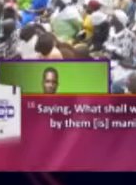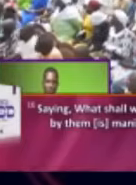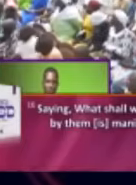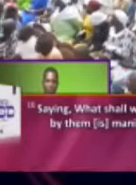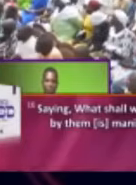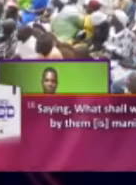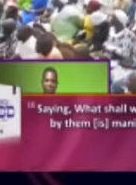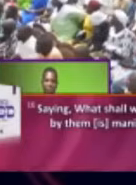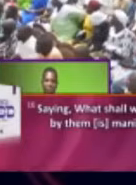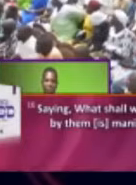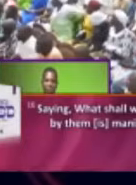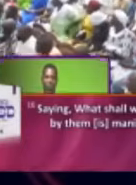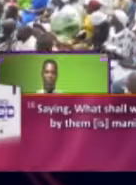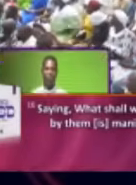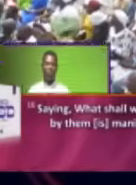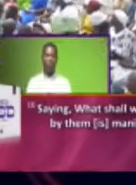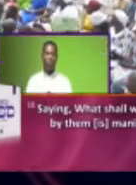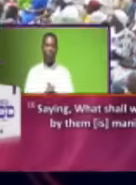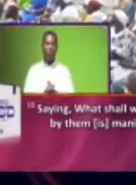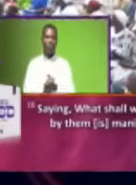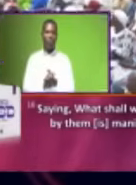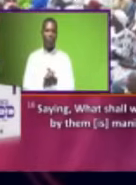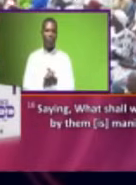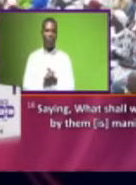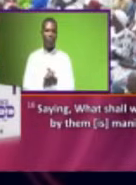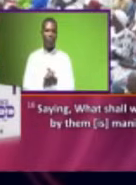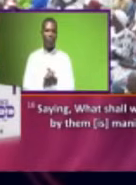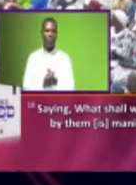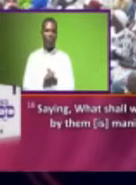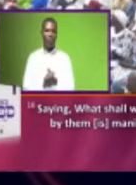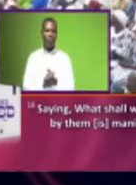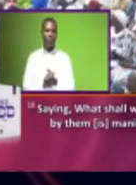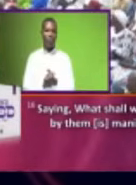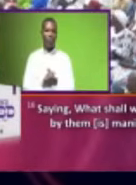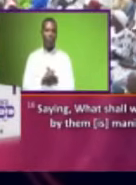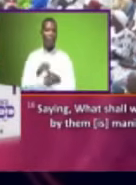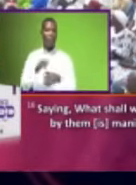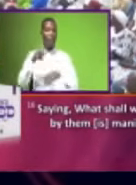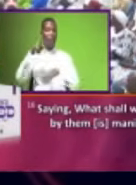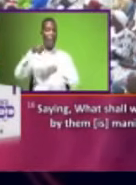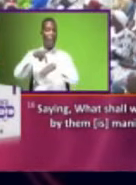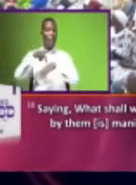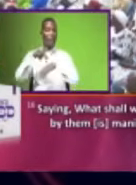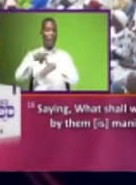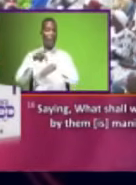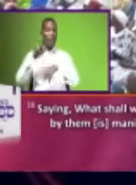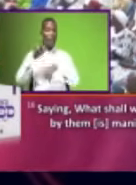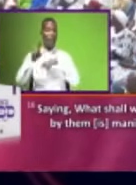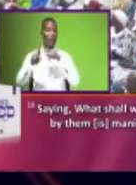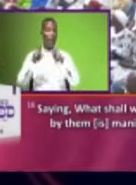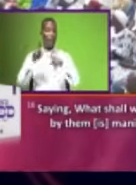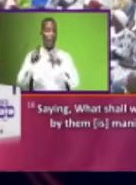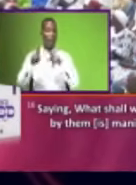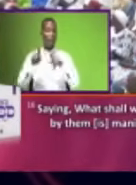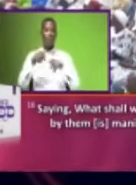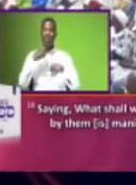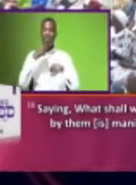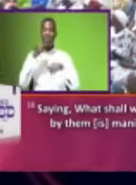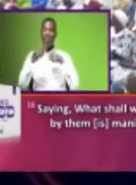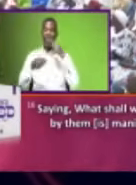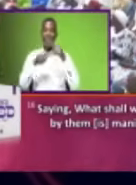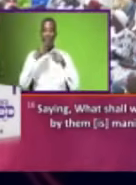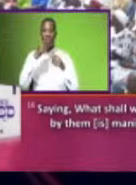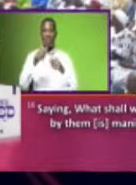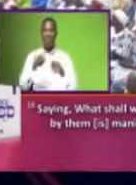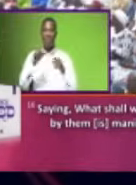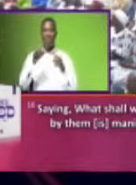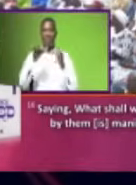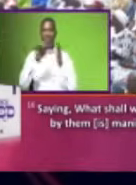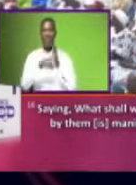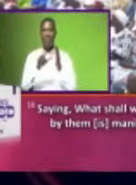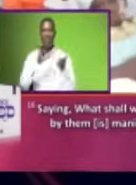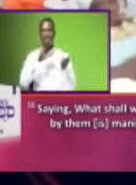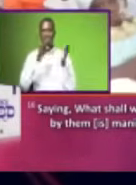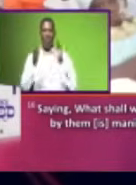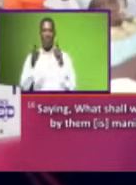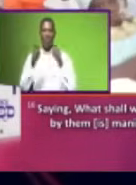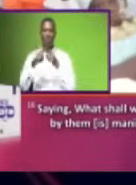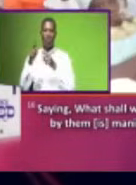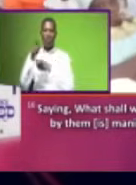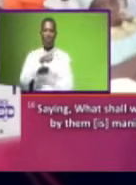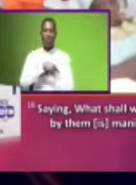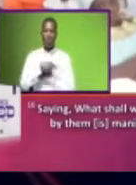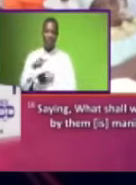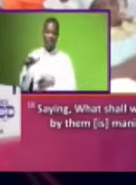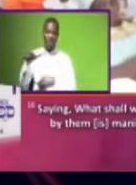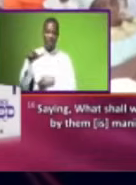Saying, Peter no more. So Peter no more to Peter, the days of